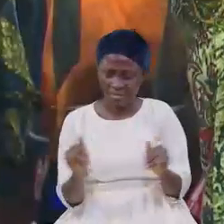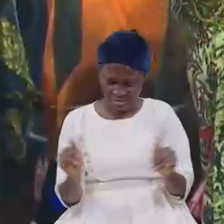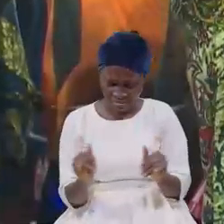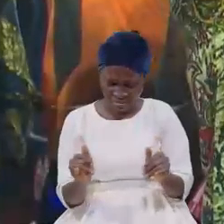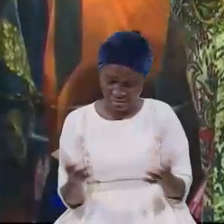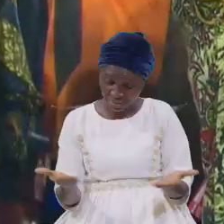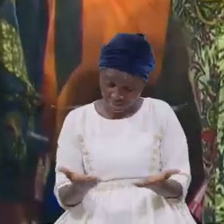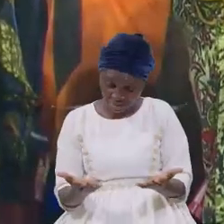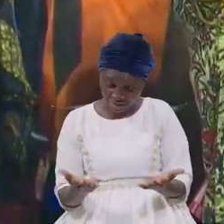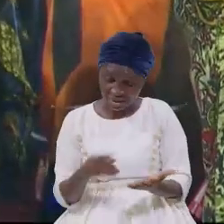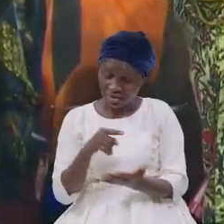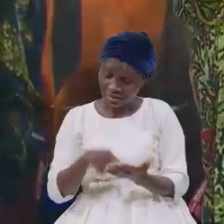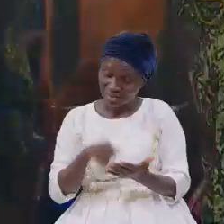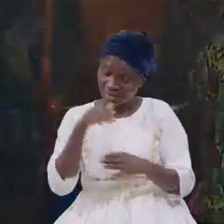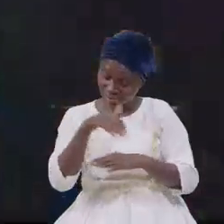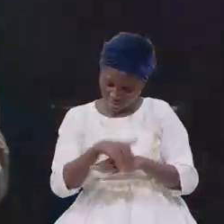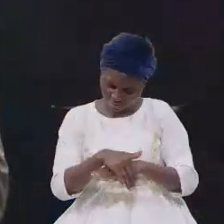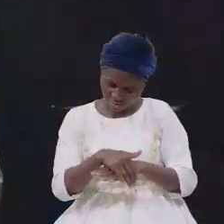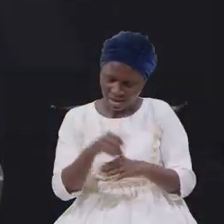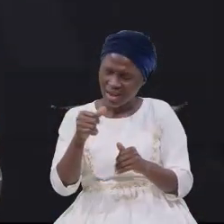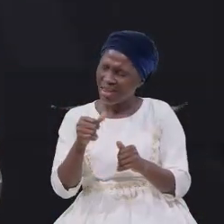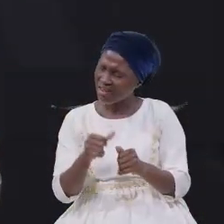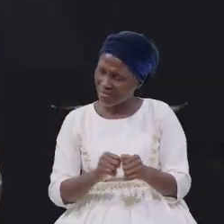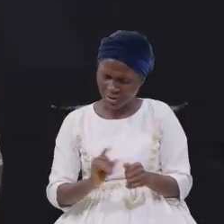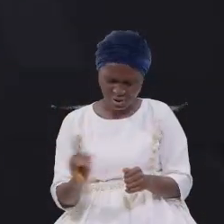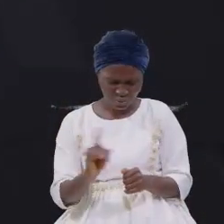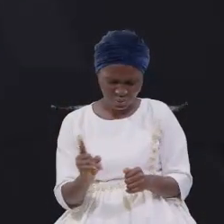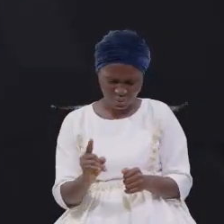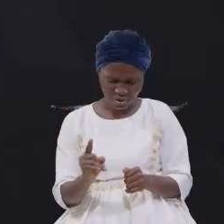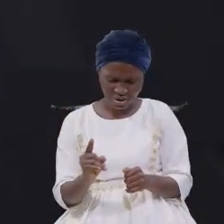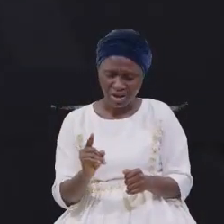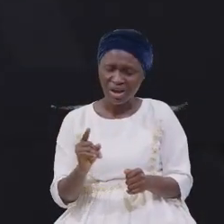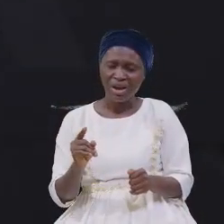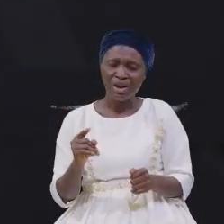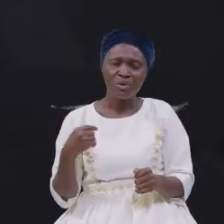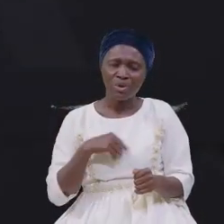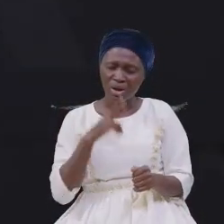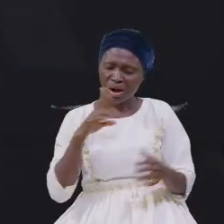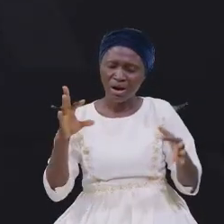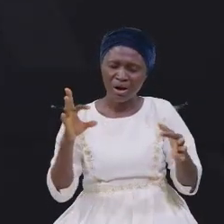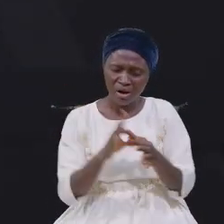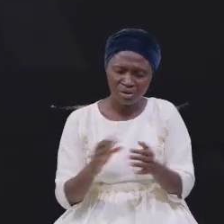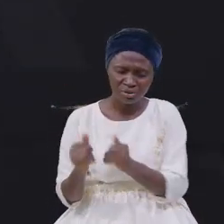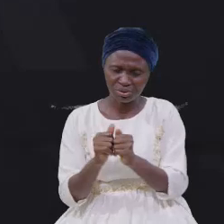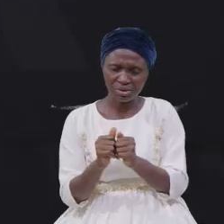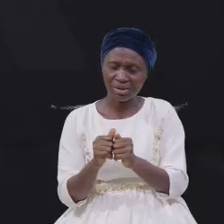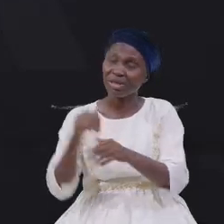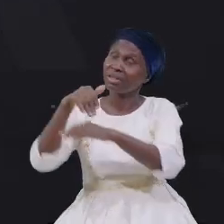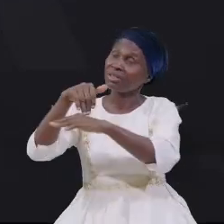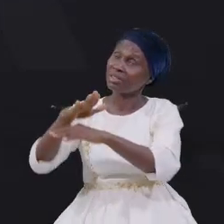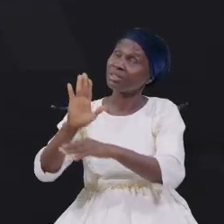tonight. Everywhere we're connected together, send forth your healing virtue